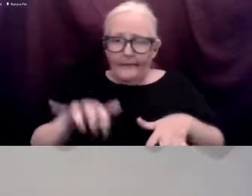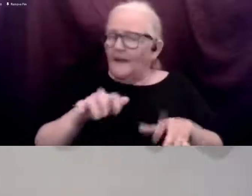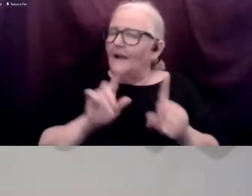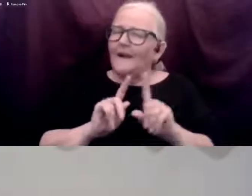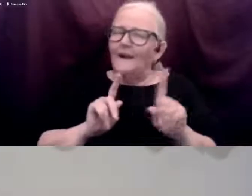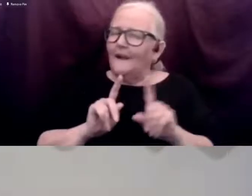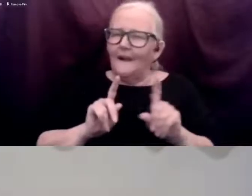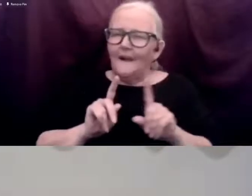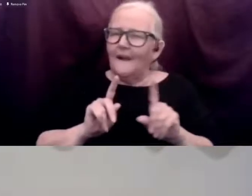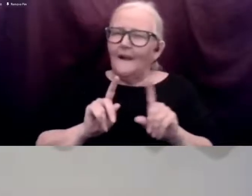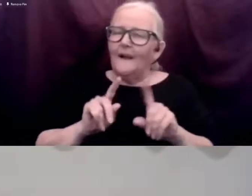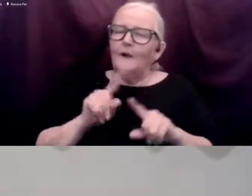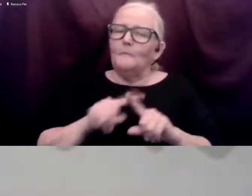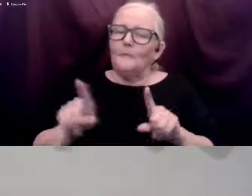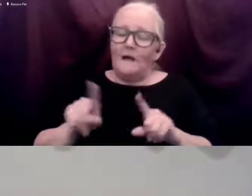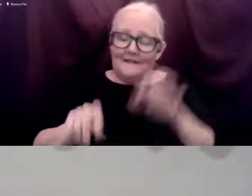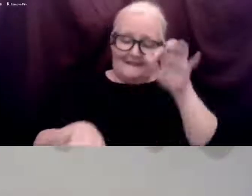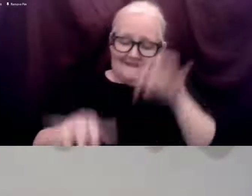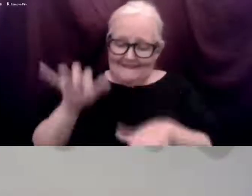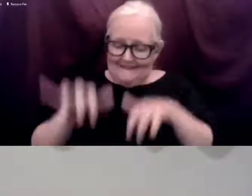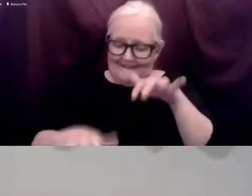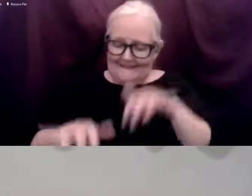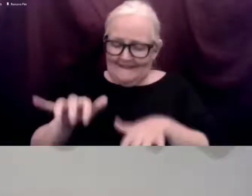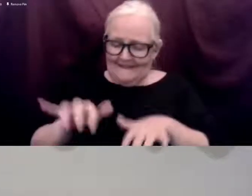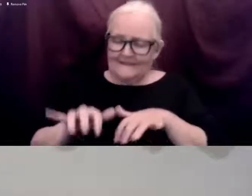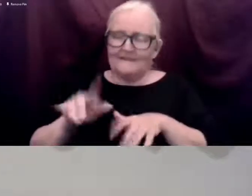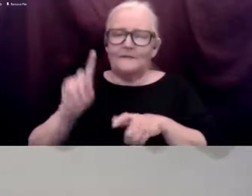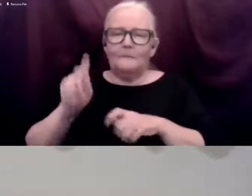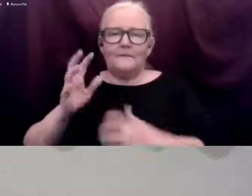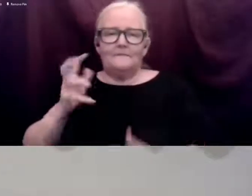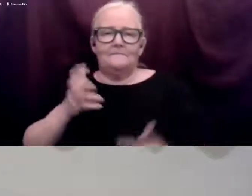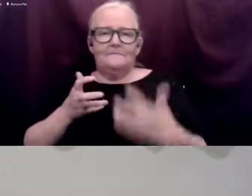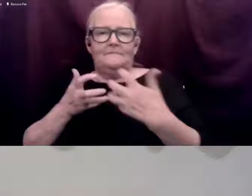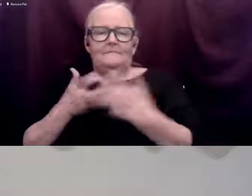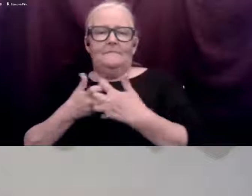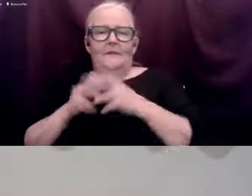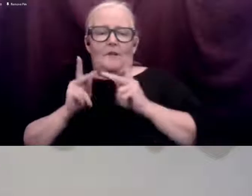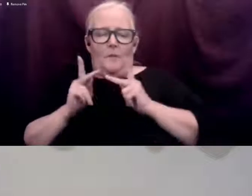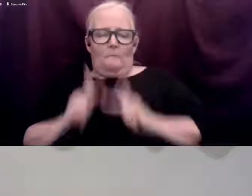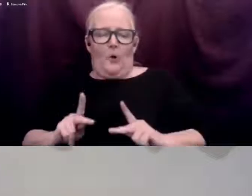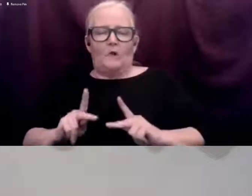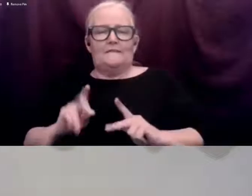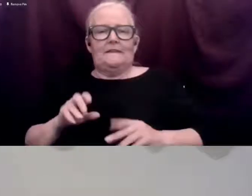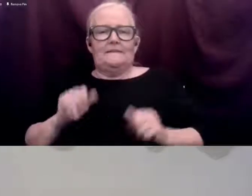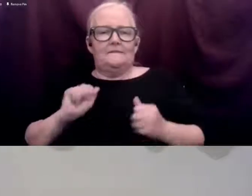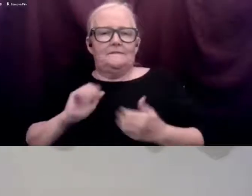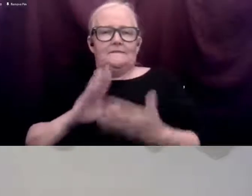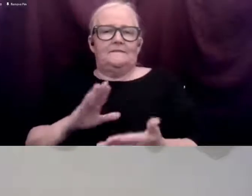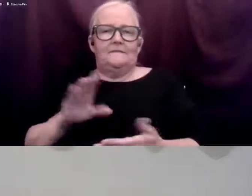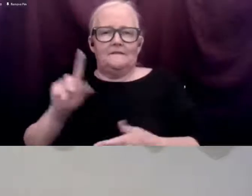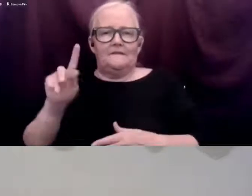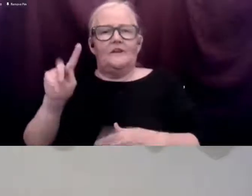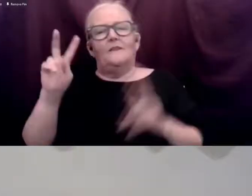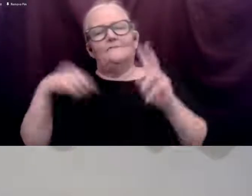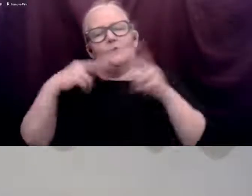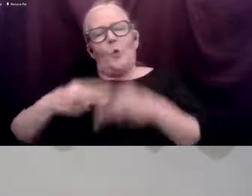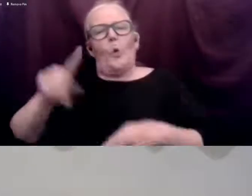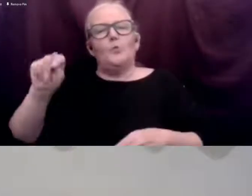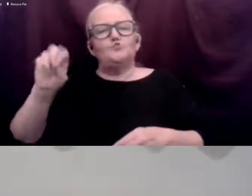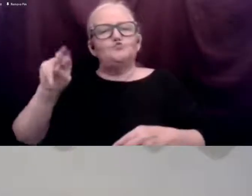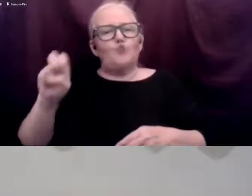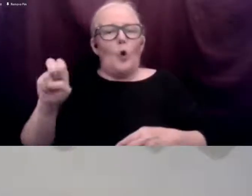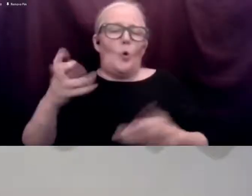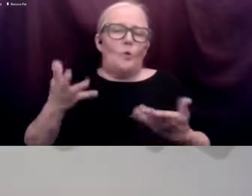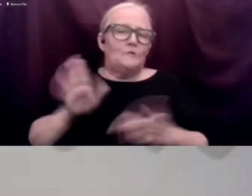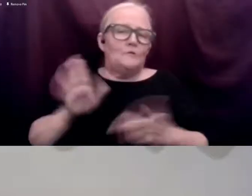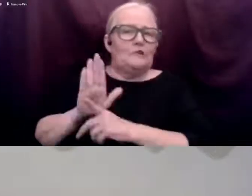player's signature tone that they have. Phyllis's tone and masterful use of timing and the sustain pedal brings me